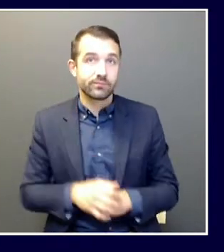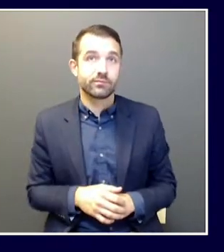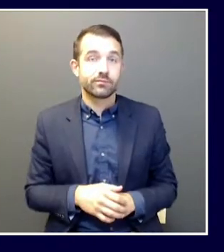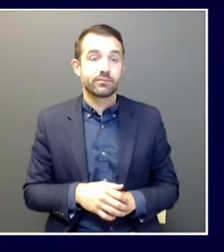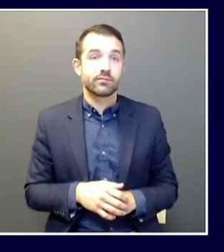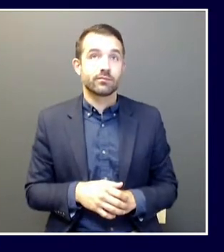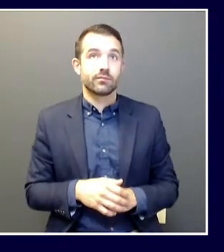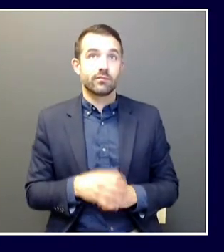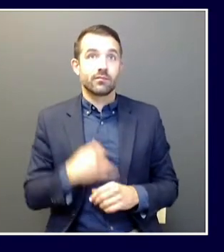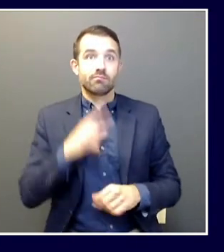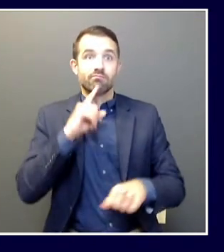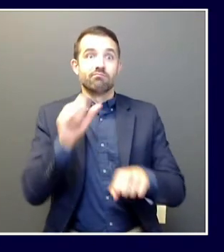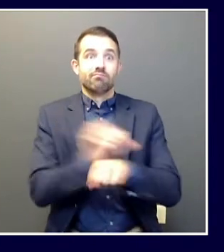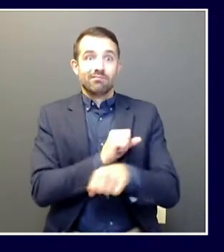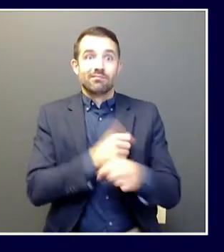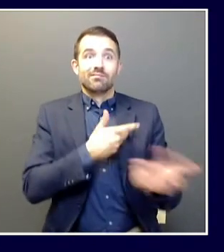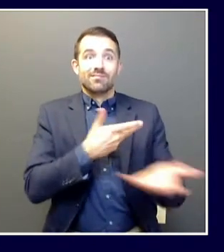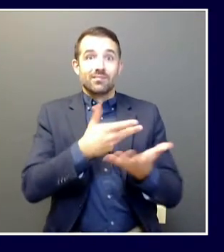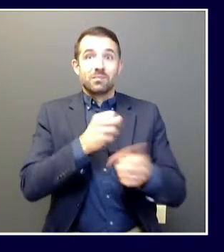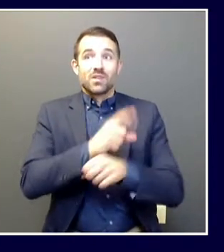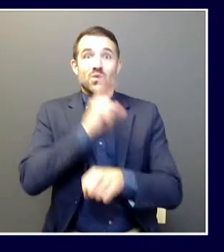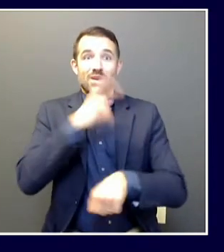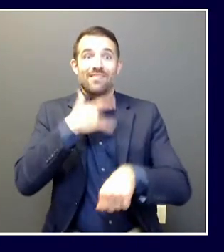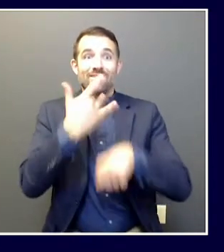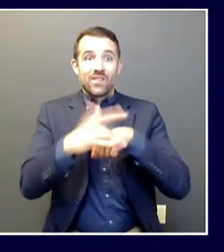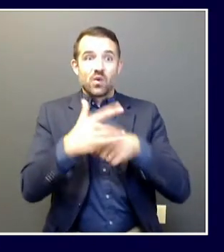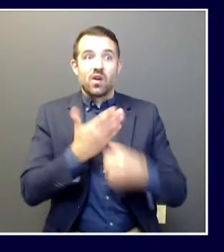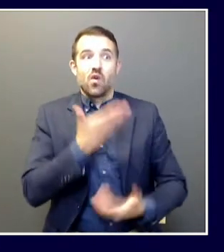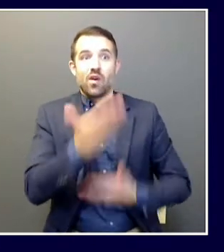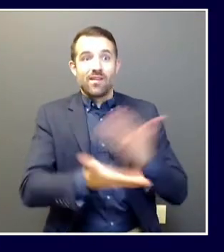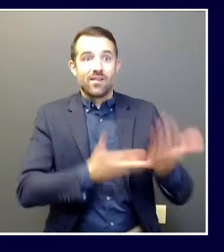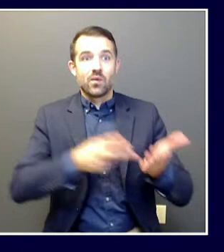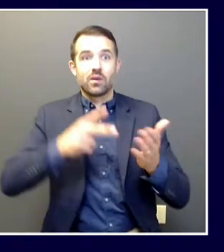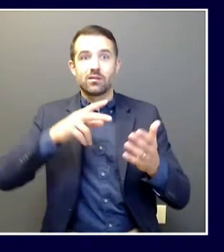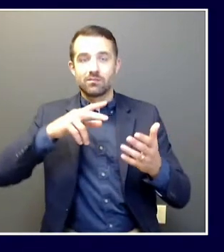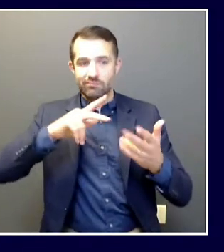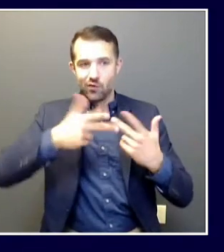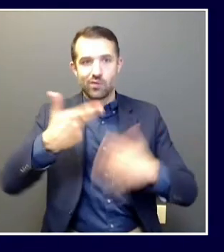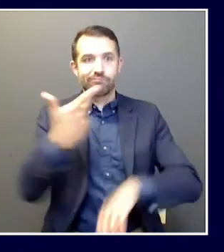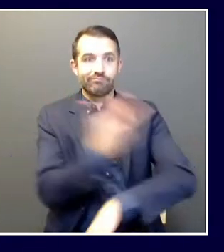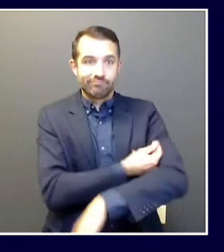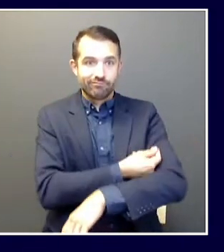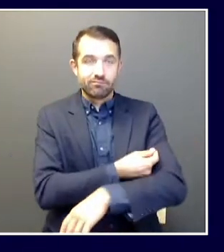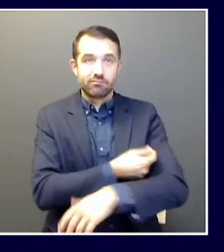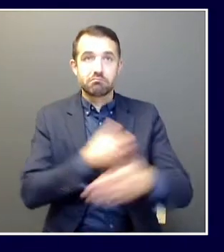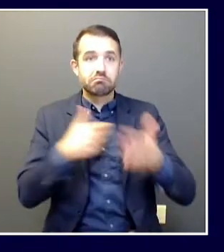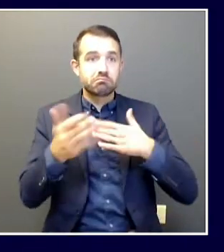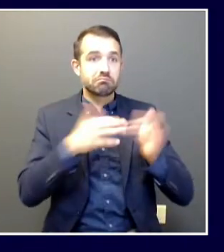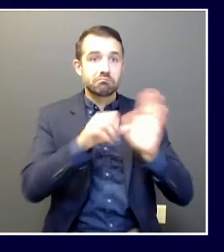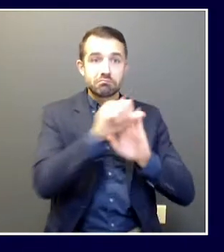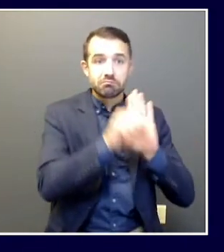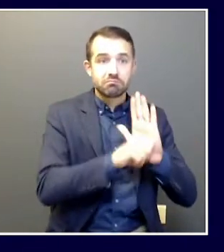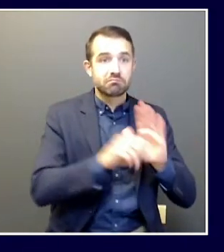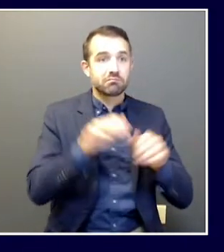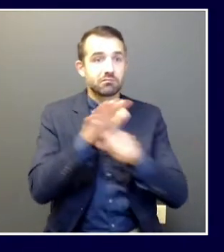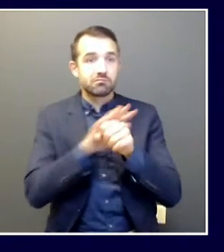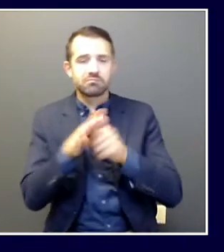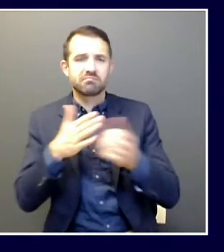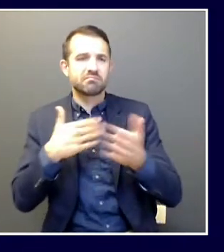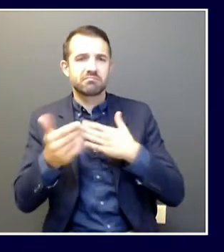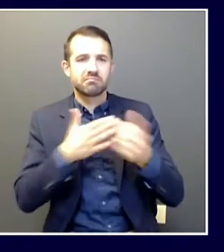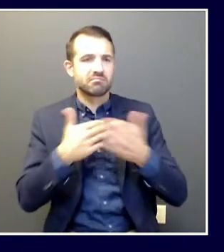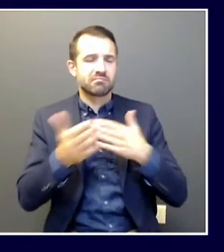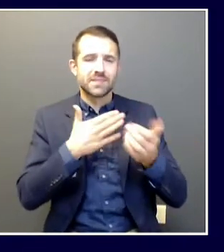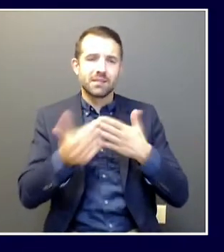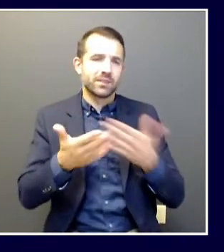available. Our strategy doesn't differ by whether it's a jail, a state prison, et cetera. It's really about making sure that they've got